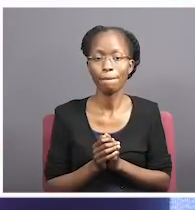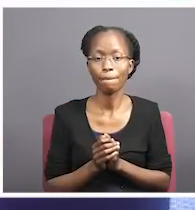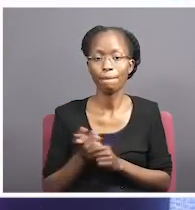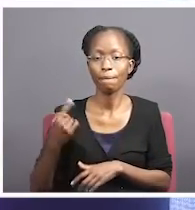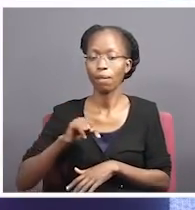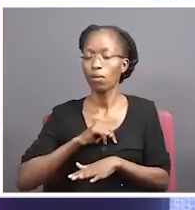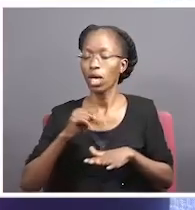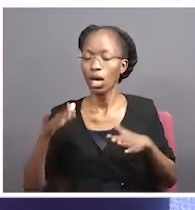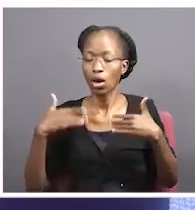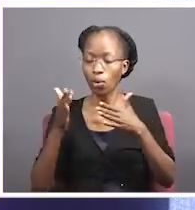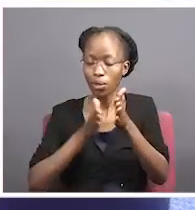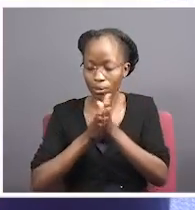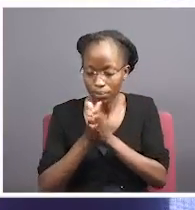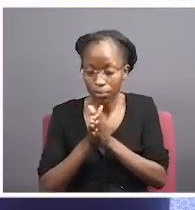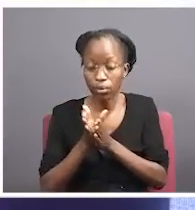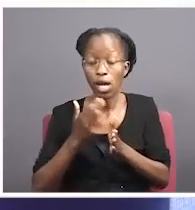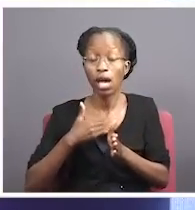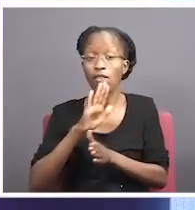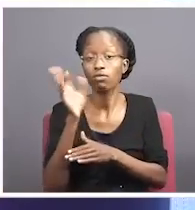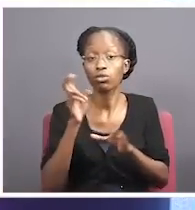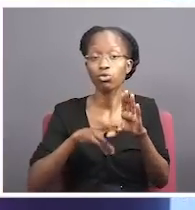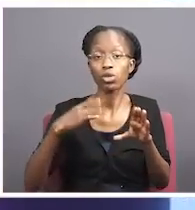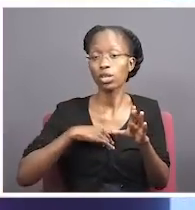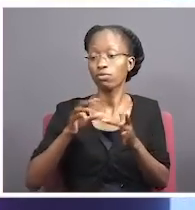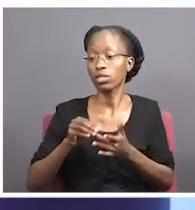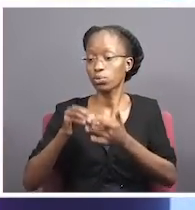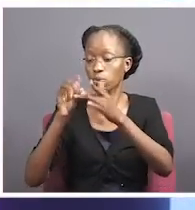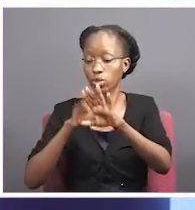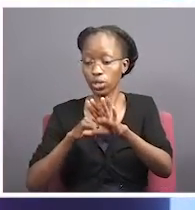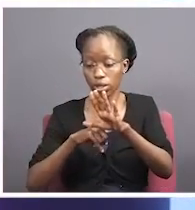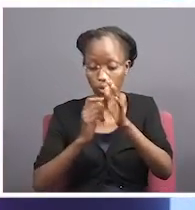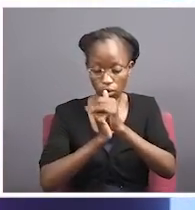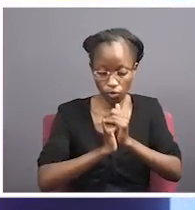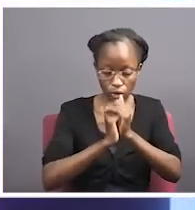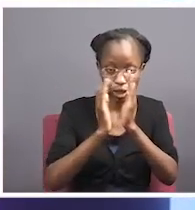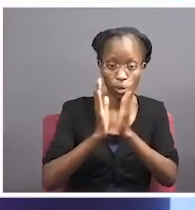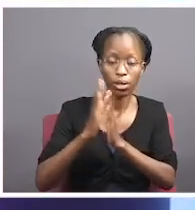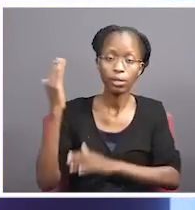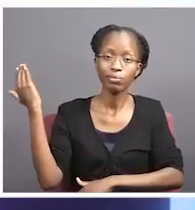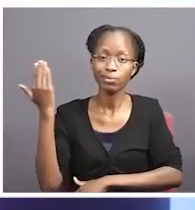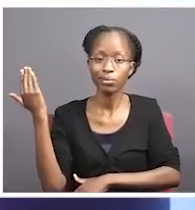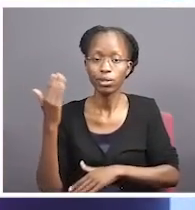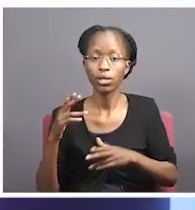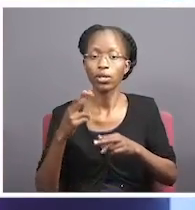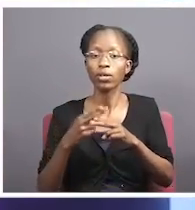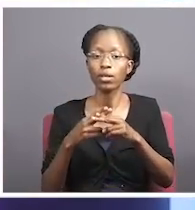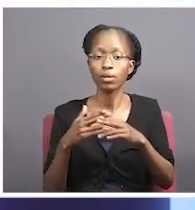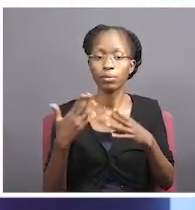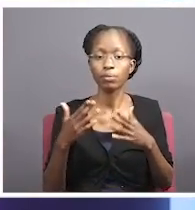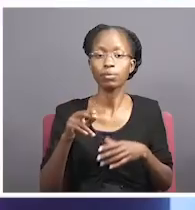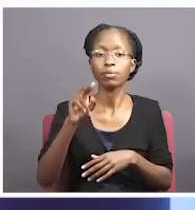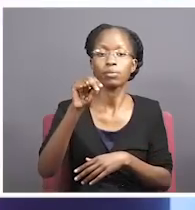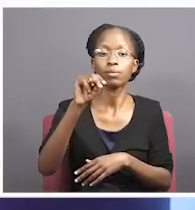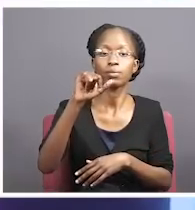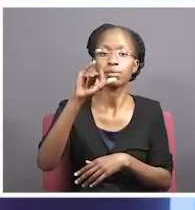in Hindi. We are always looking forward to you joining us for this special time of worship and the Word.